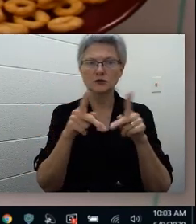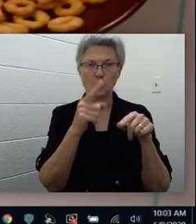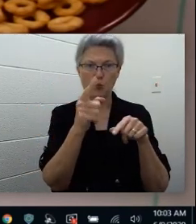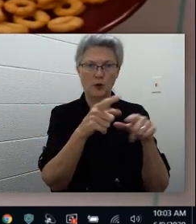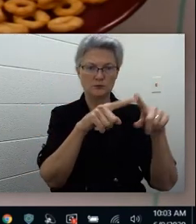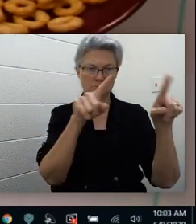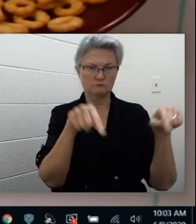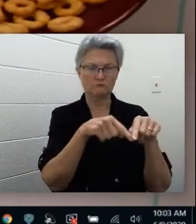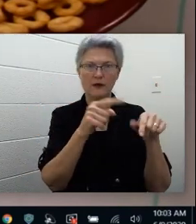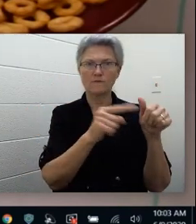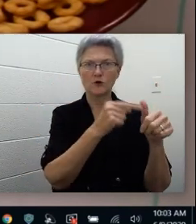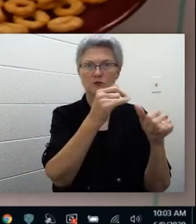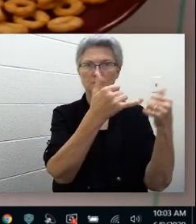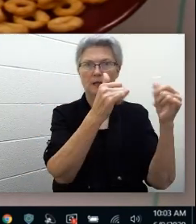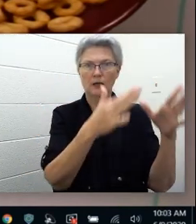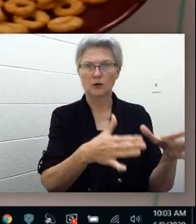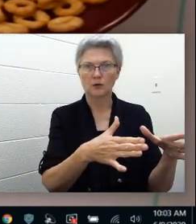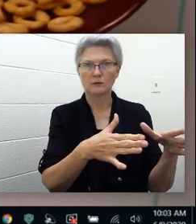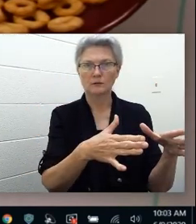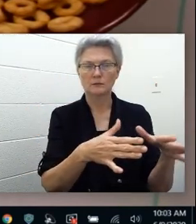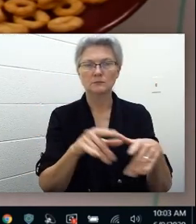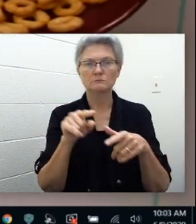my first player.